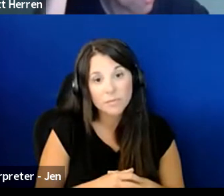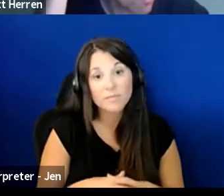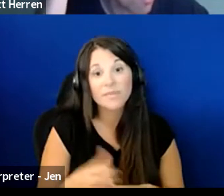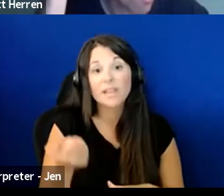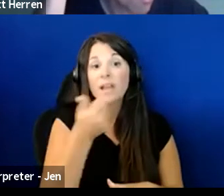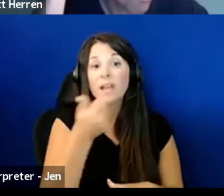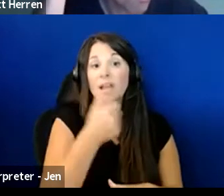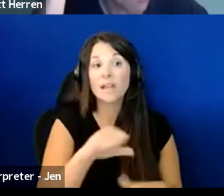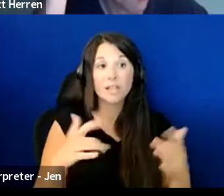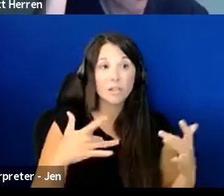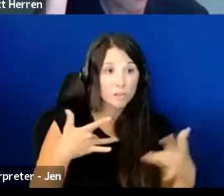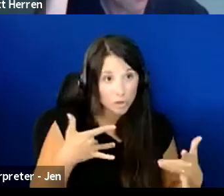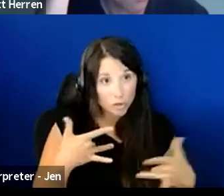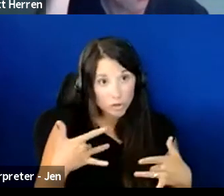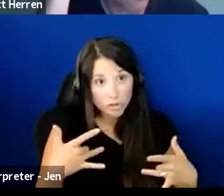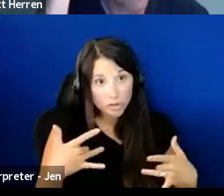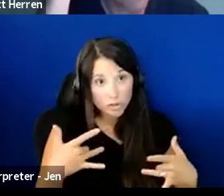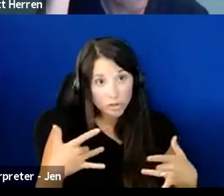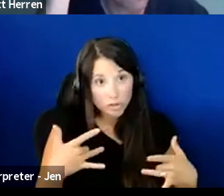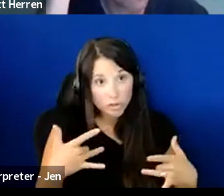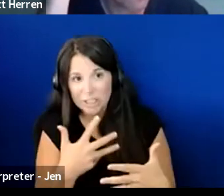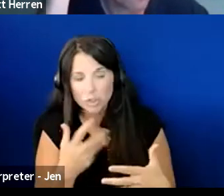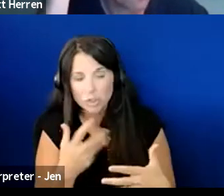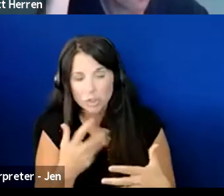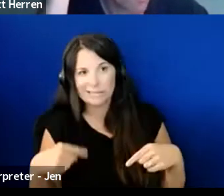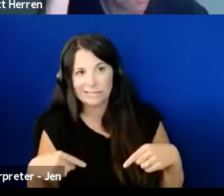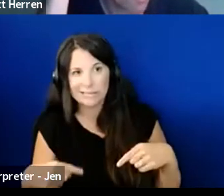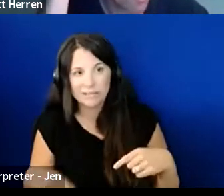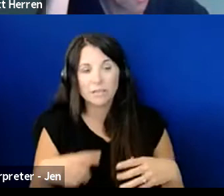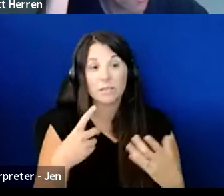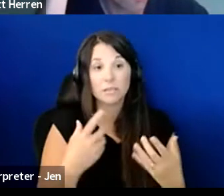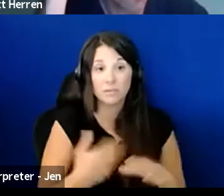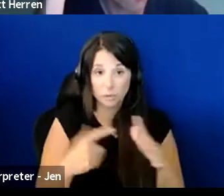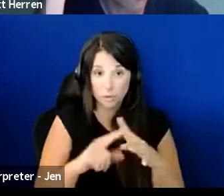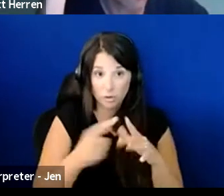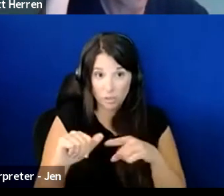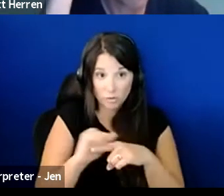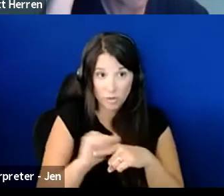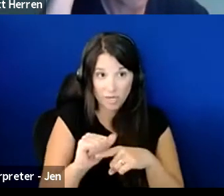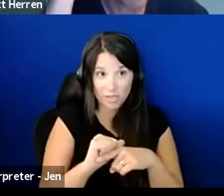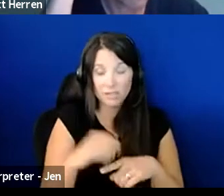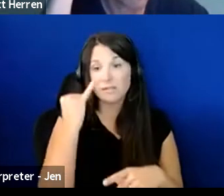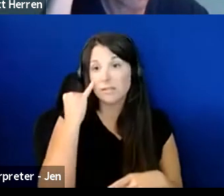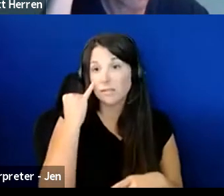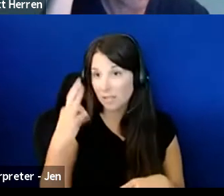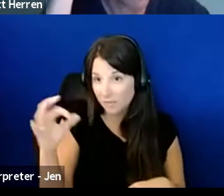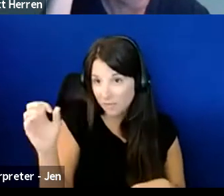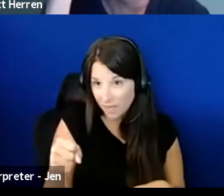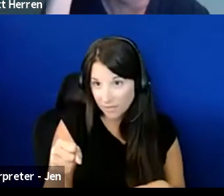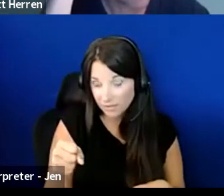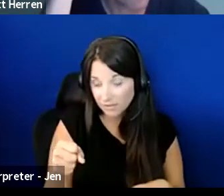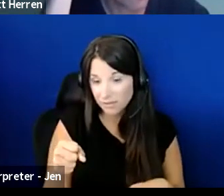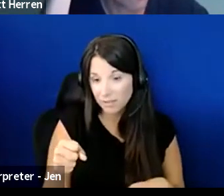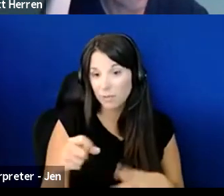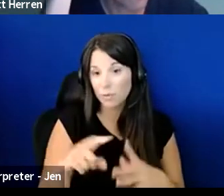concerns, fears, or hesitancy that you had before starting the trainings? And if so, were the trainings able to